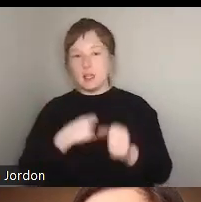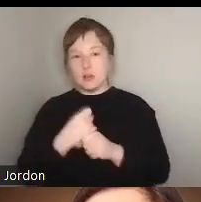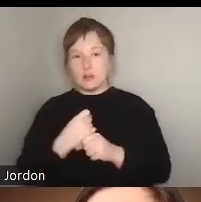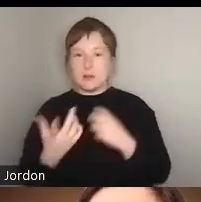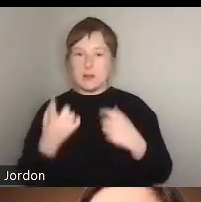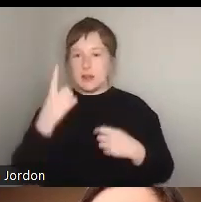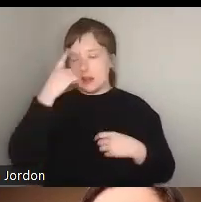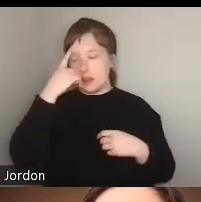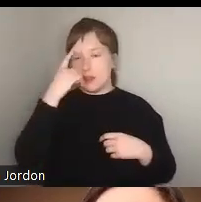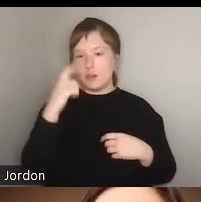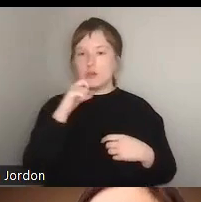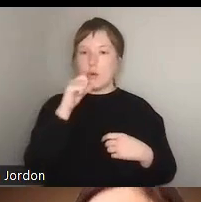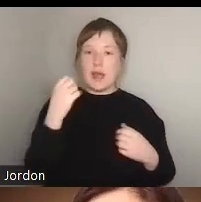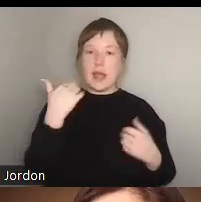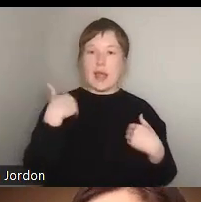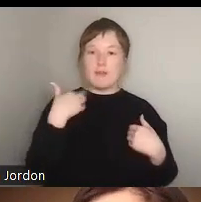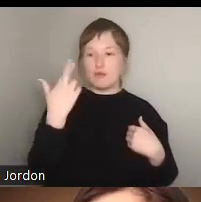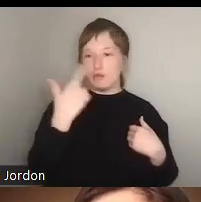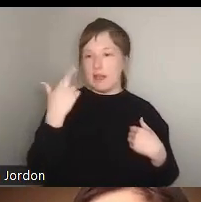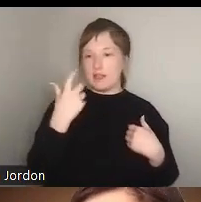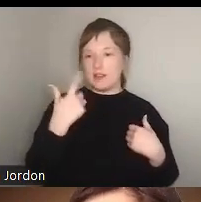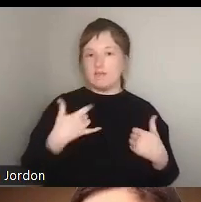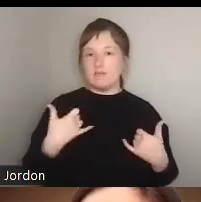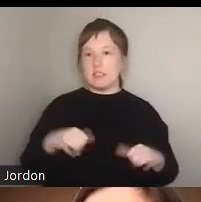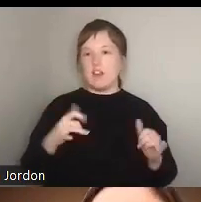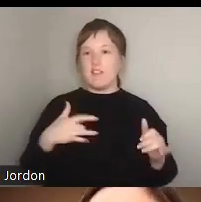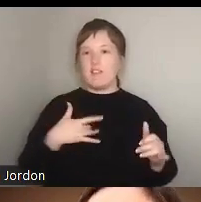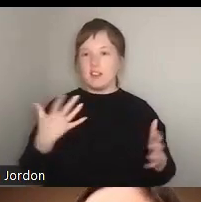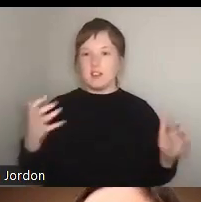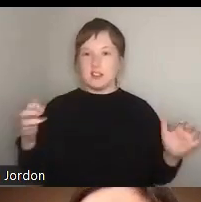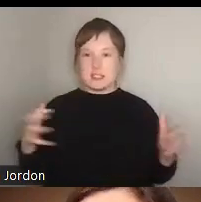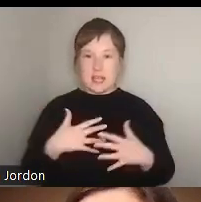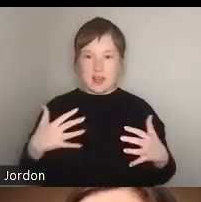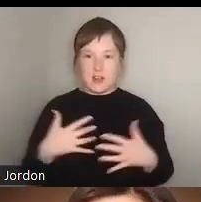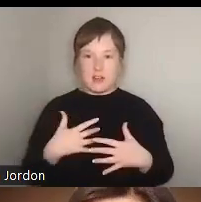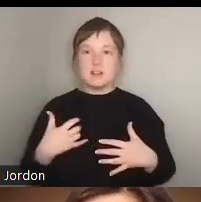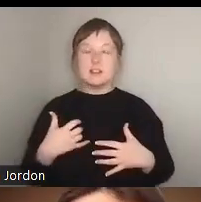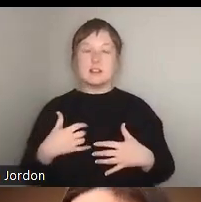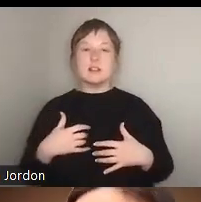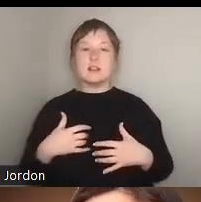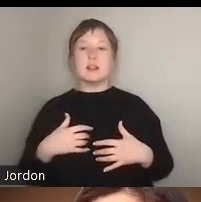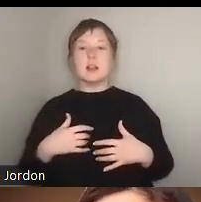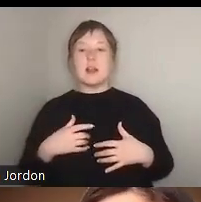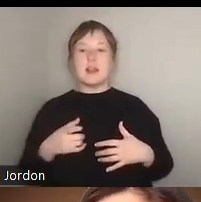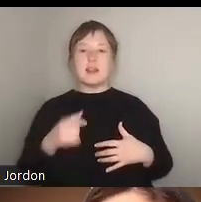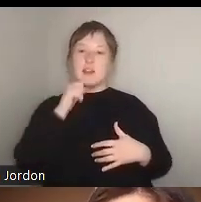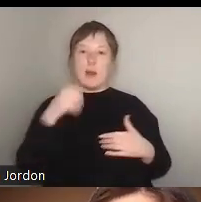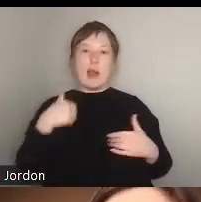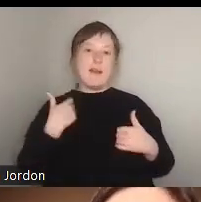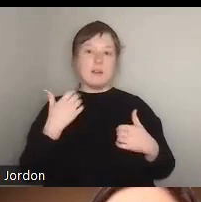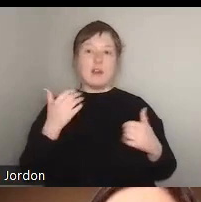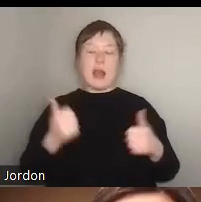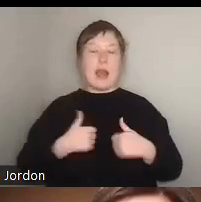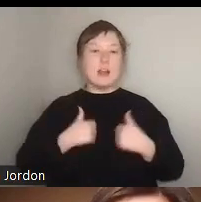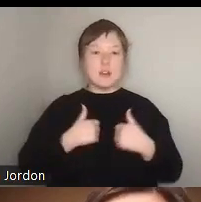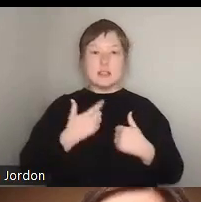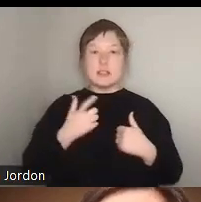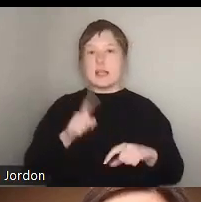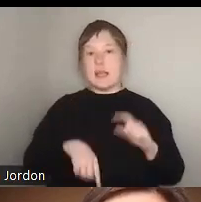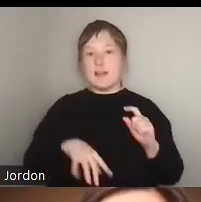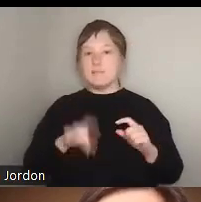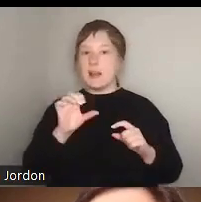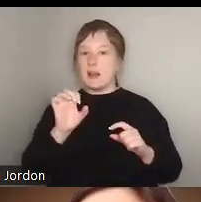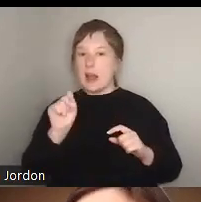hey, you don't have a reason to be scared still, because that's in place. They're not allowed to come see you. They don't have your address. They don't know where you live. They're not allowed to find